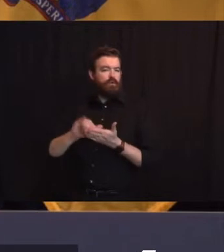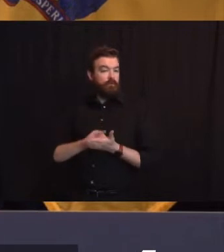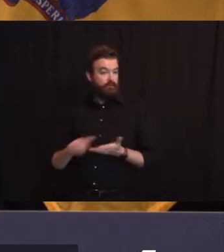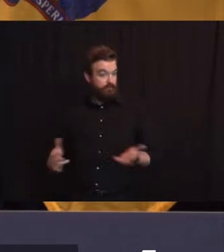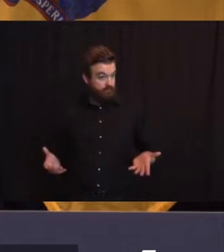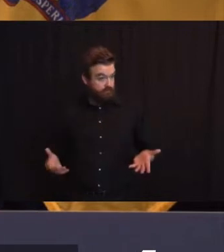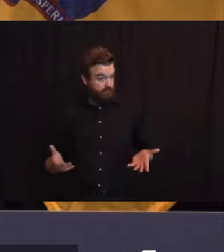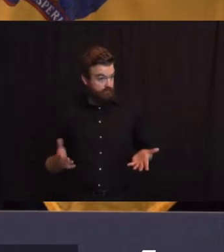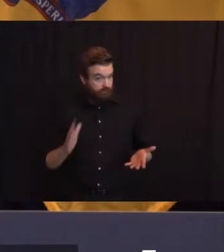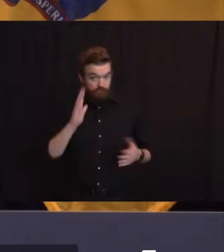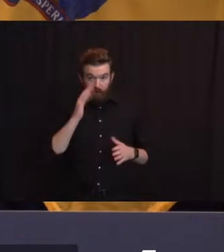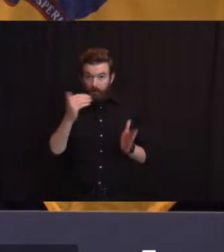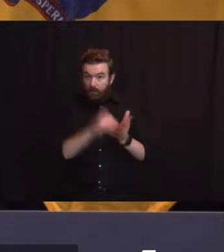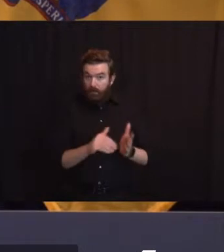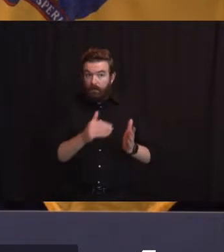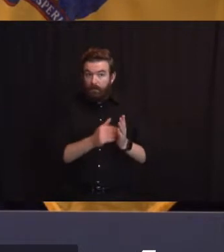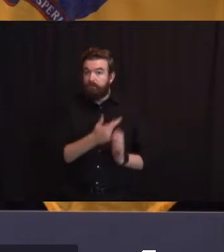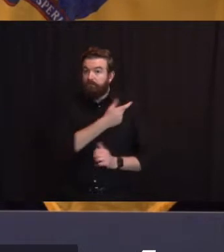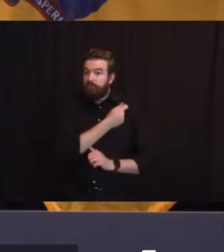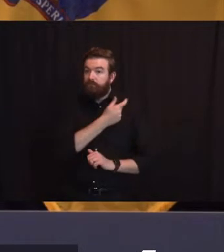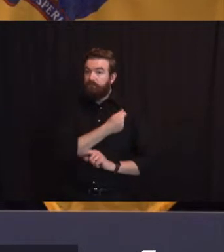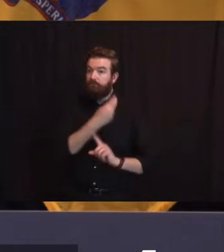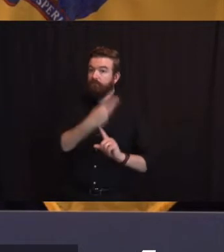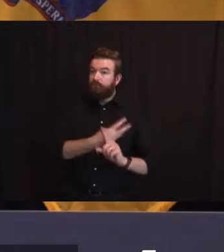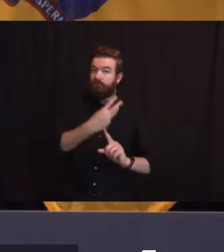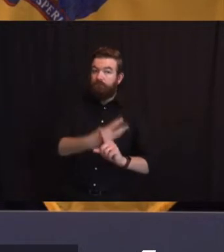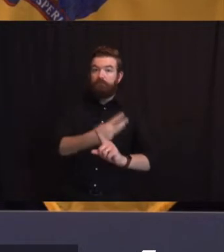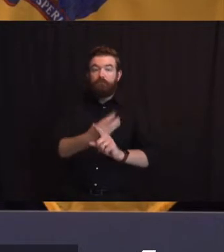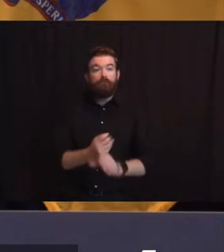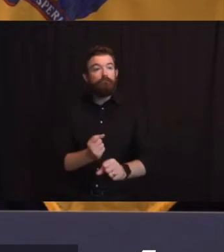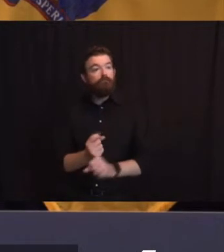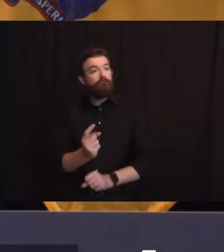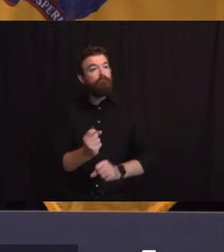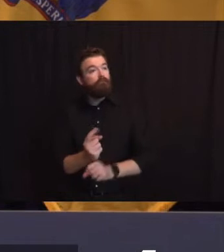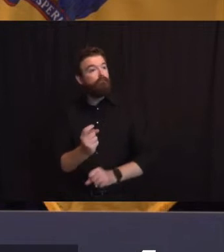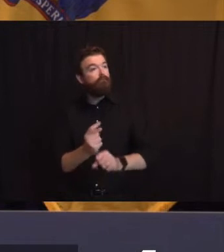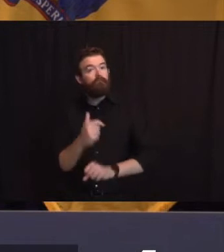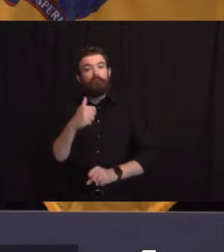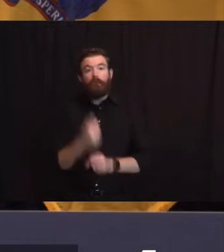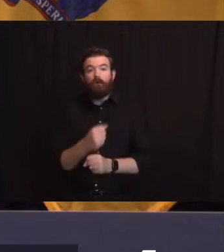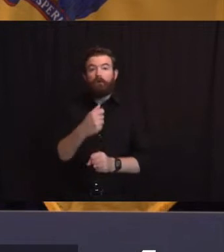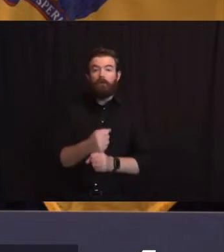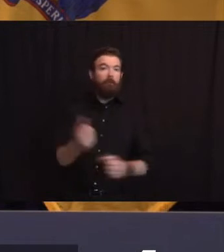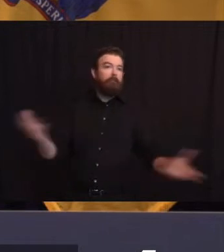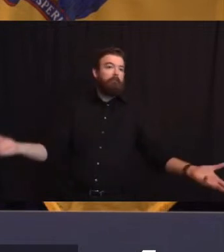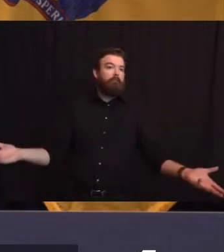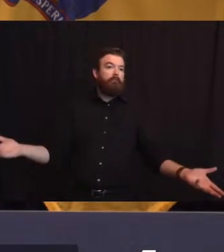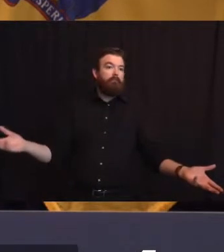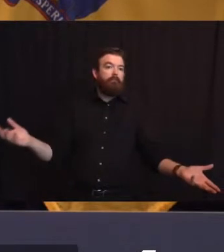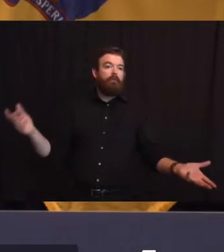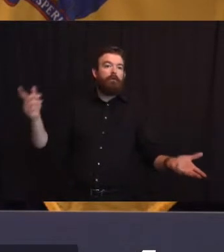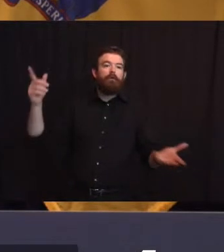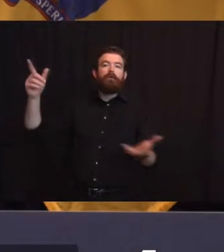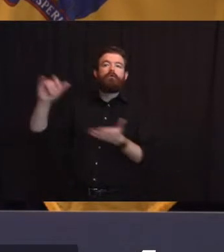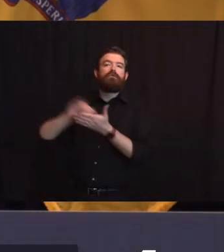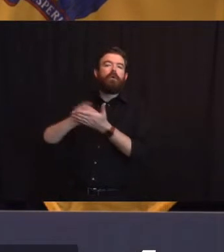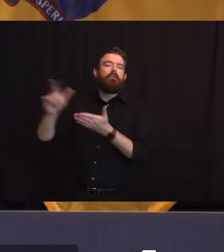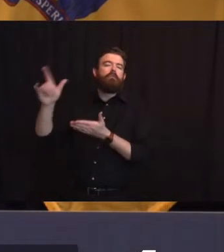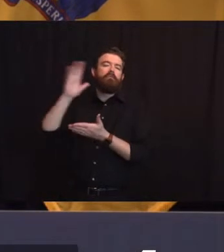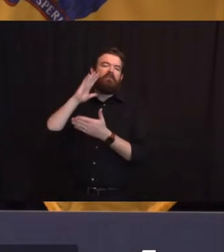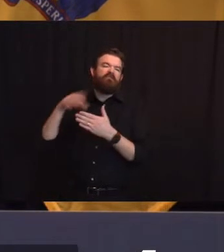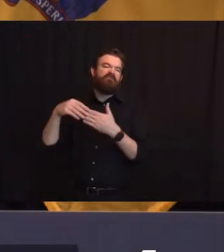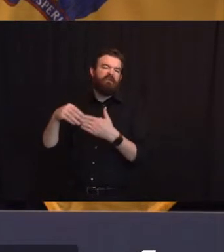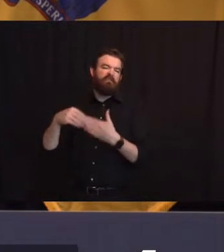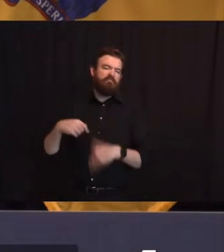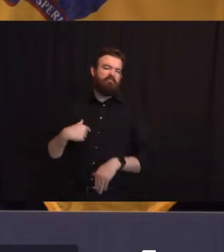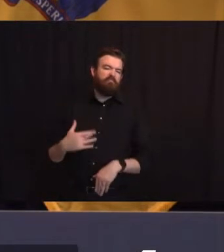10-year, once in a lifetime? I assume New York is leaving that option open. I think I've already addressed the data as to why